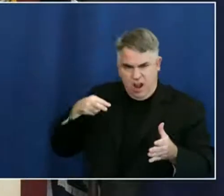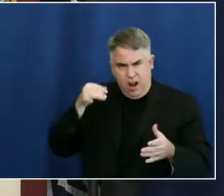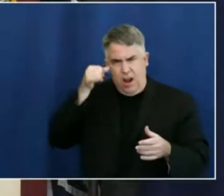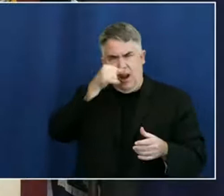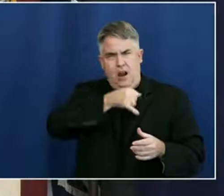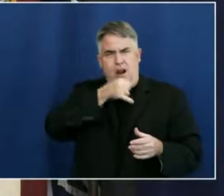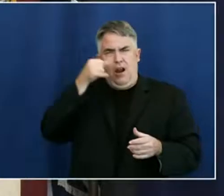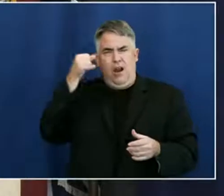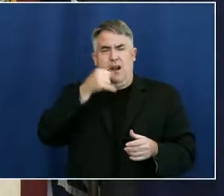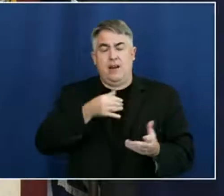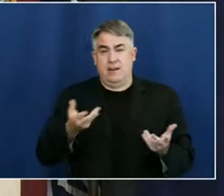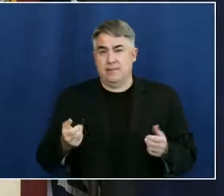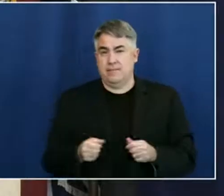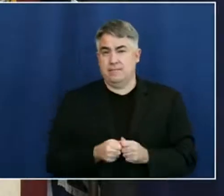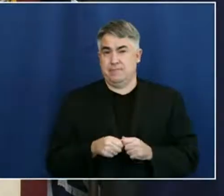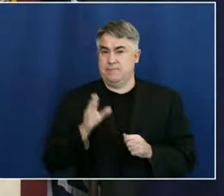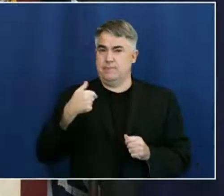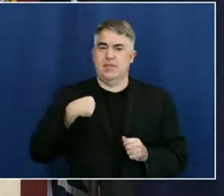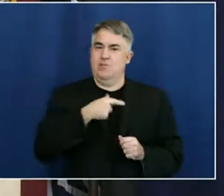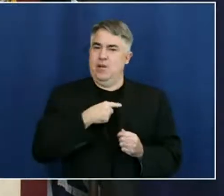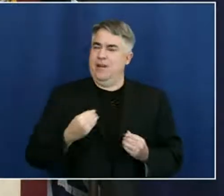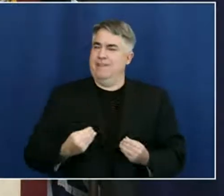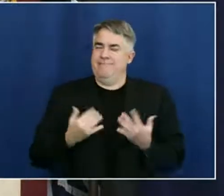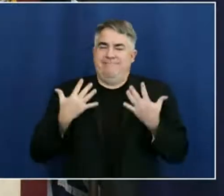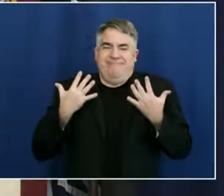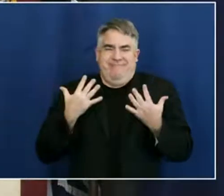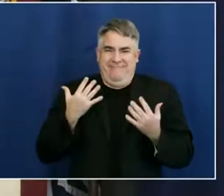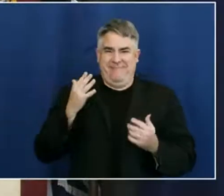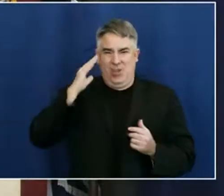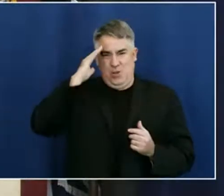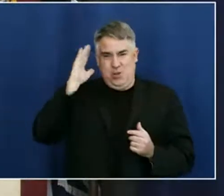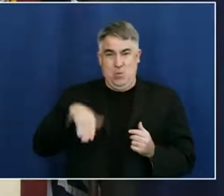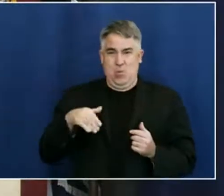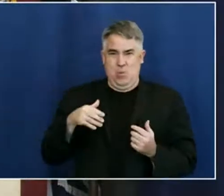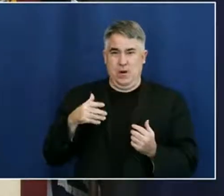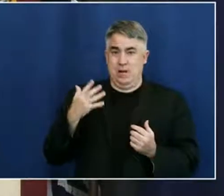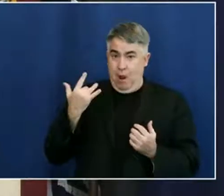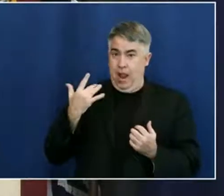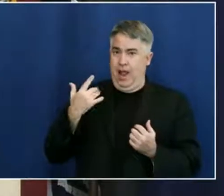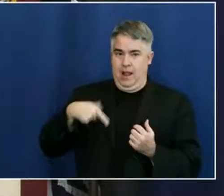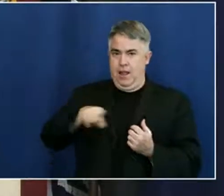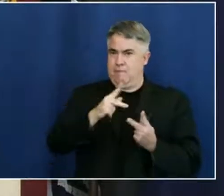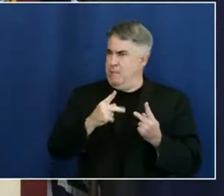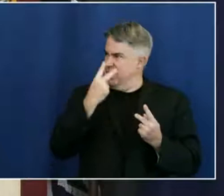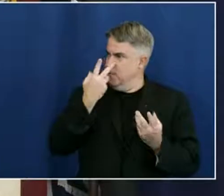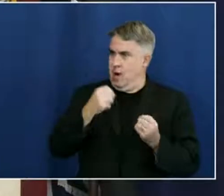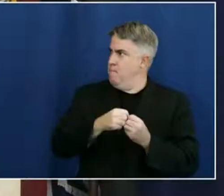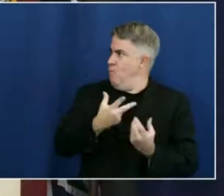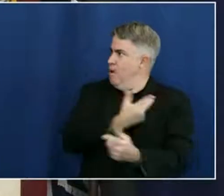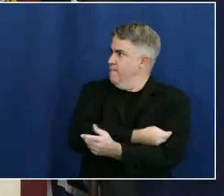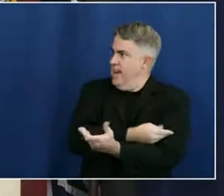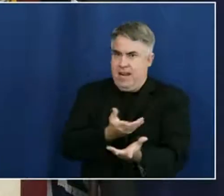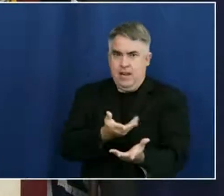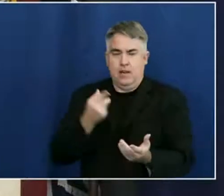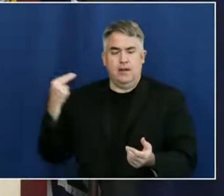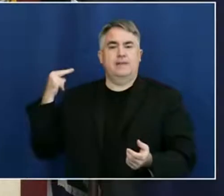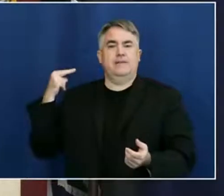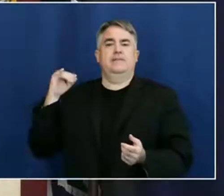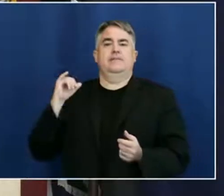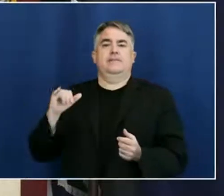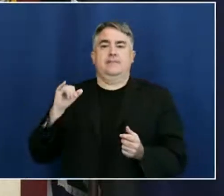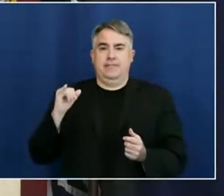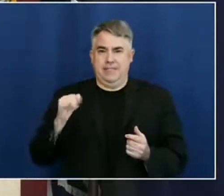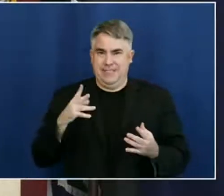also encouraged by the demand for vaccine. I know in some points that causes frustration with people who want it now and they want to